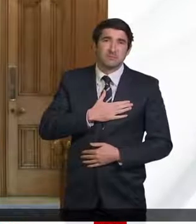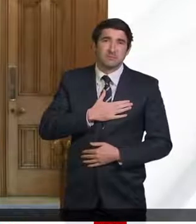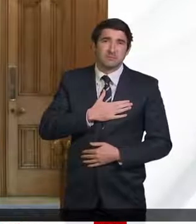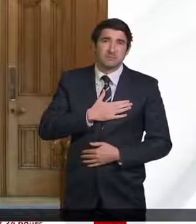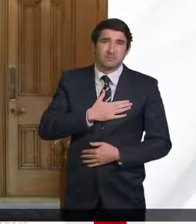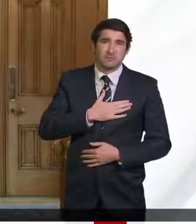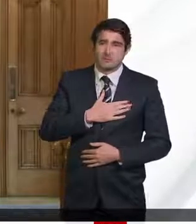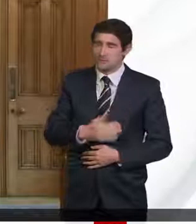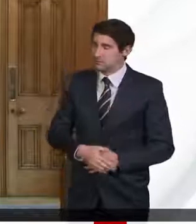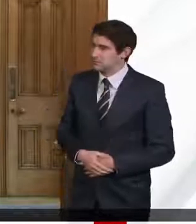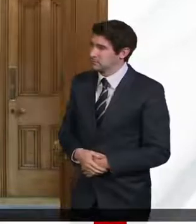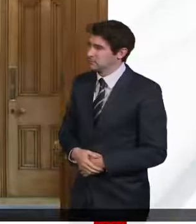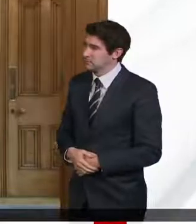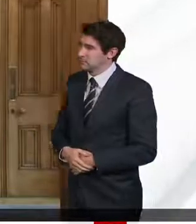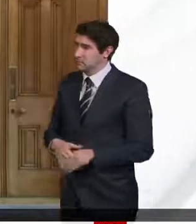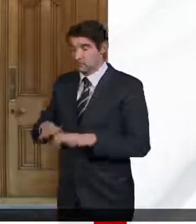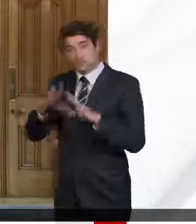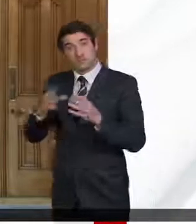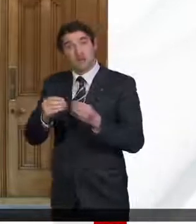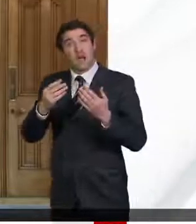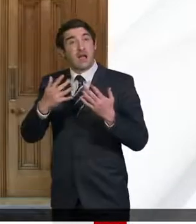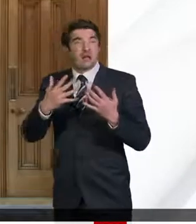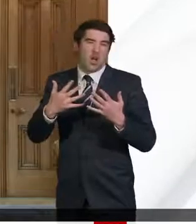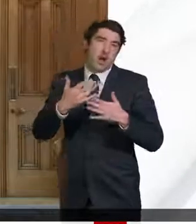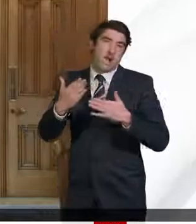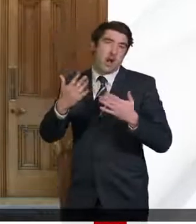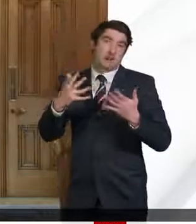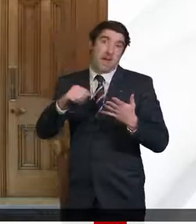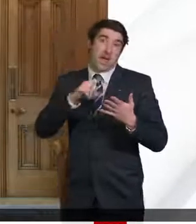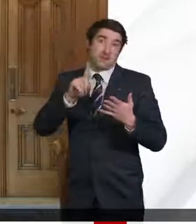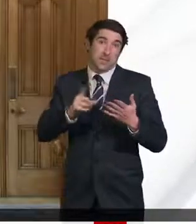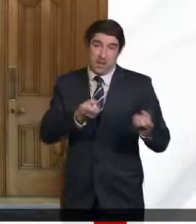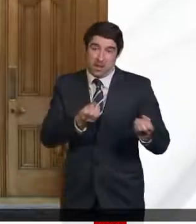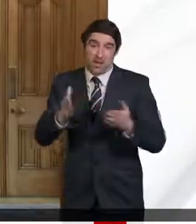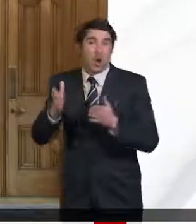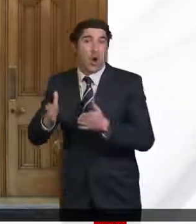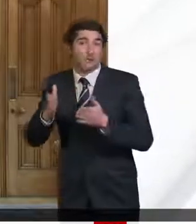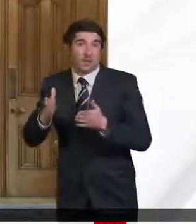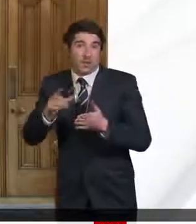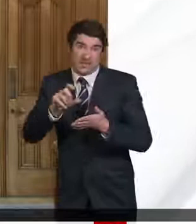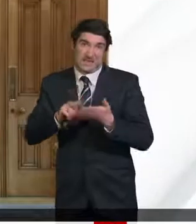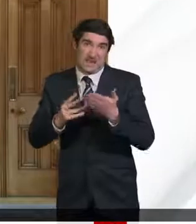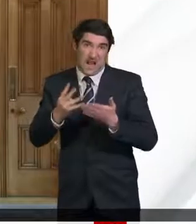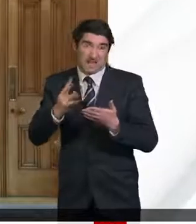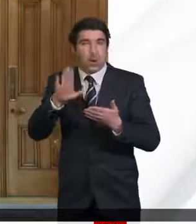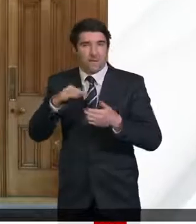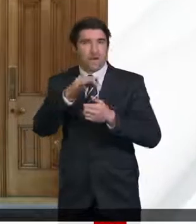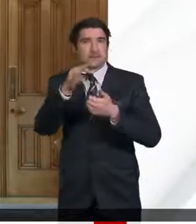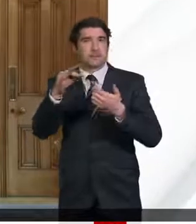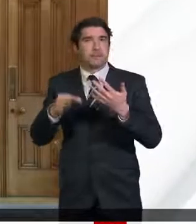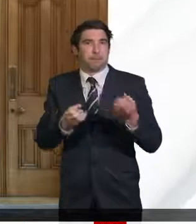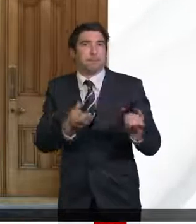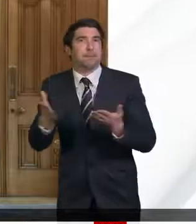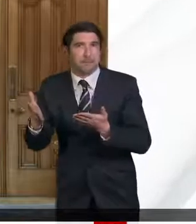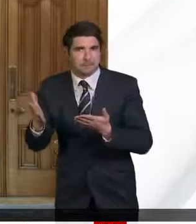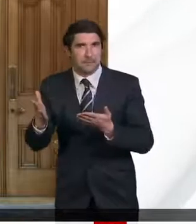Overall, 10,767 people in England have been admitted to hospital with Covid-19 symptoms. The largest